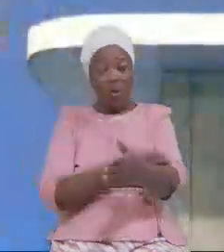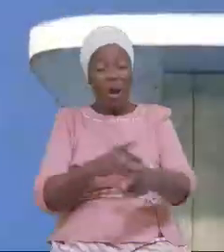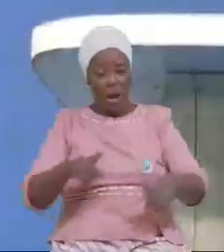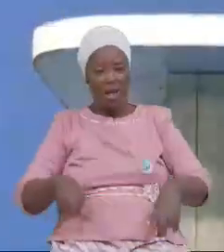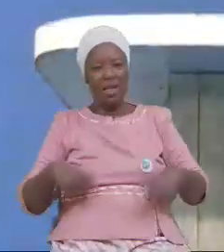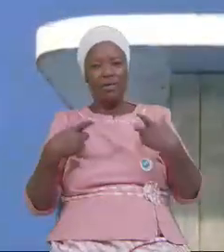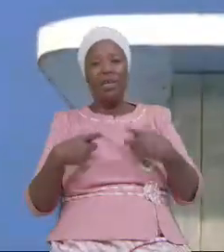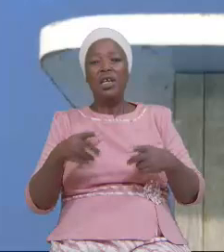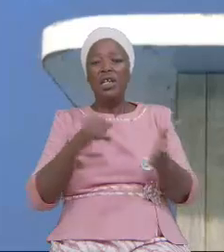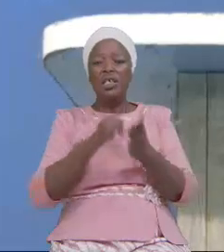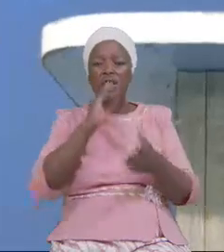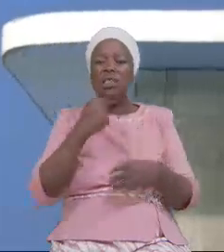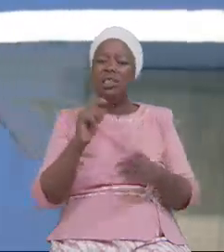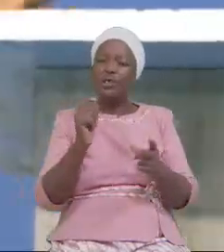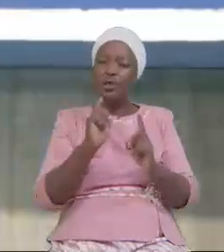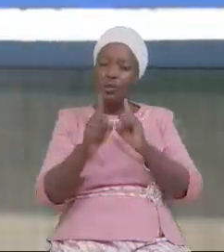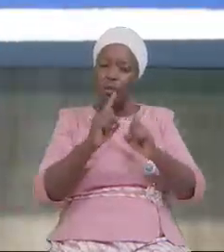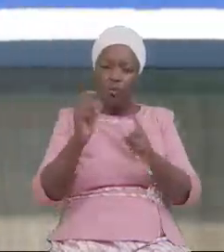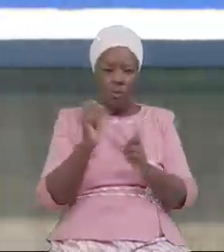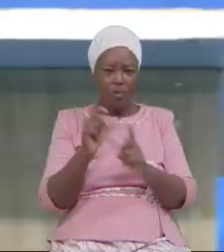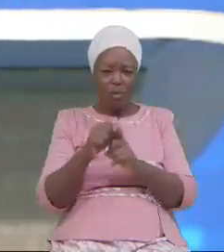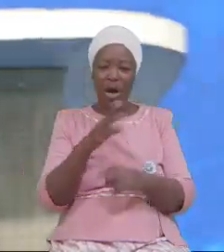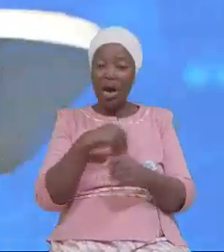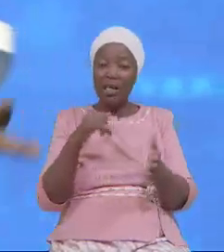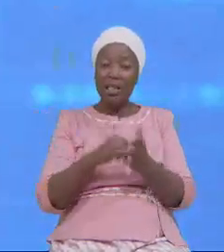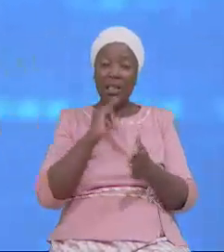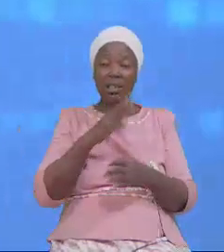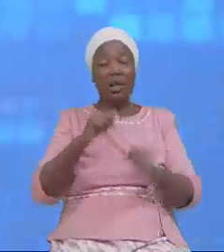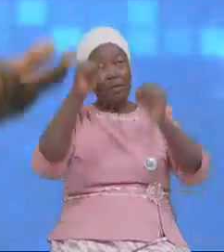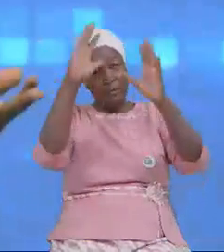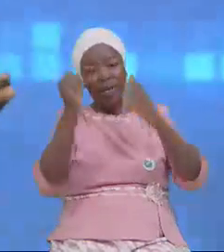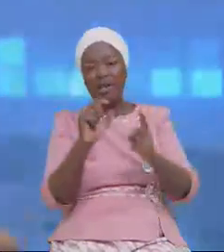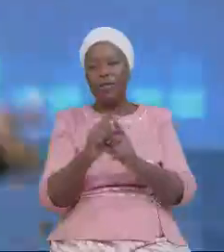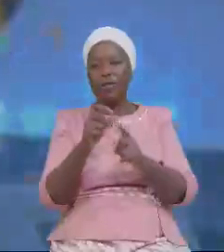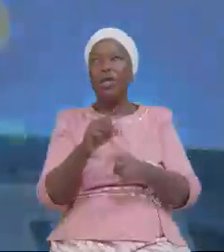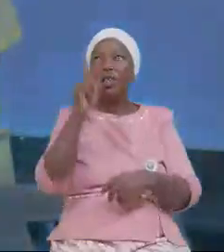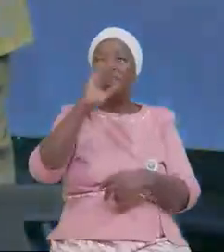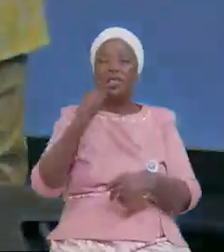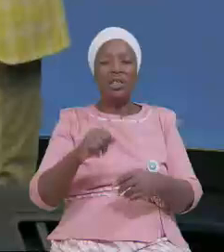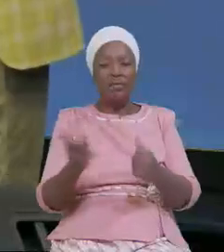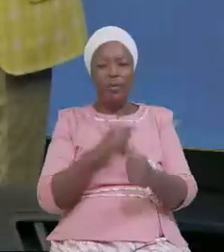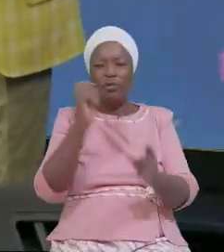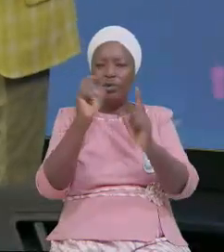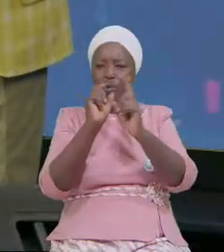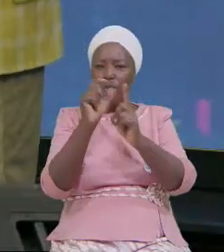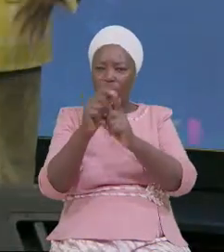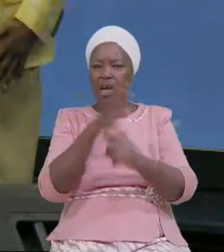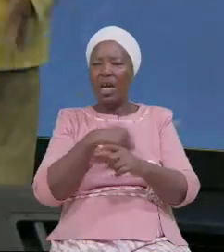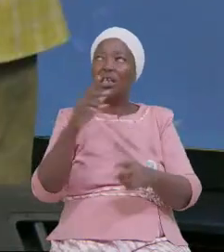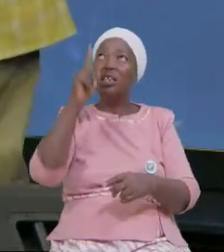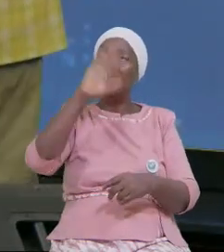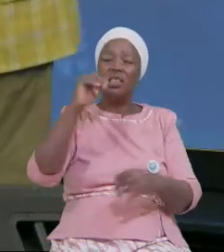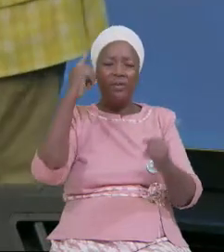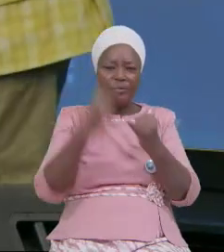the spoken word, and it is the Father's word. It's the foremost word. It's the final